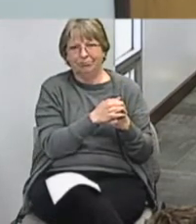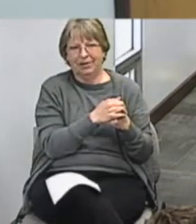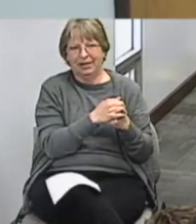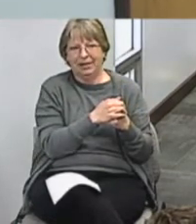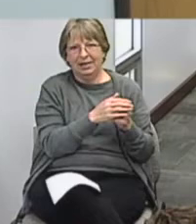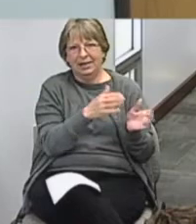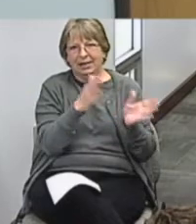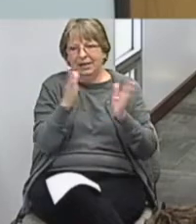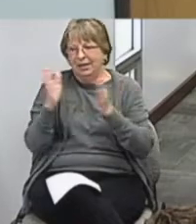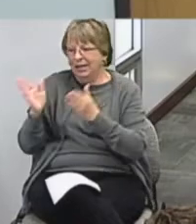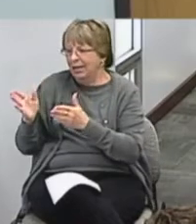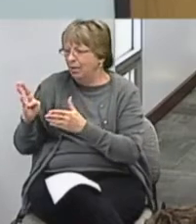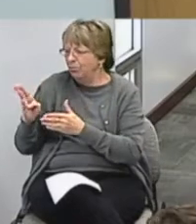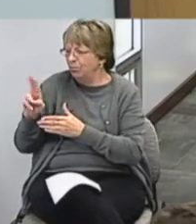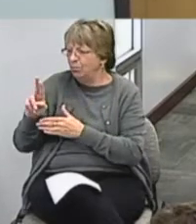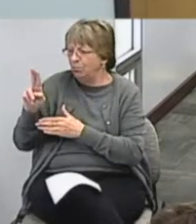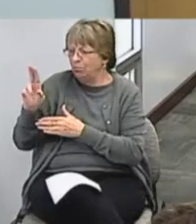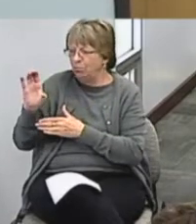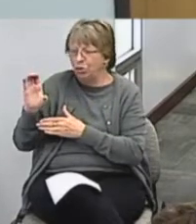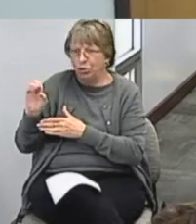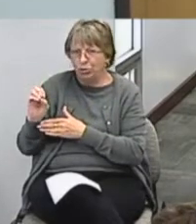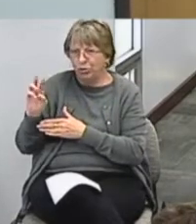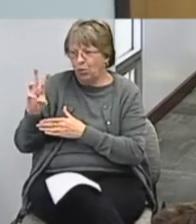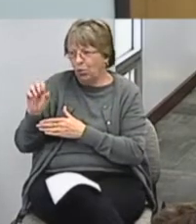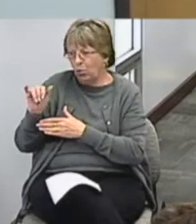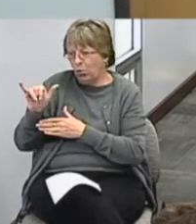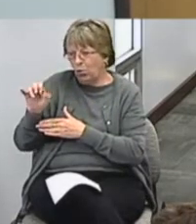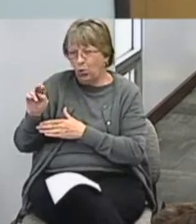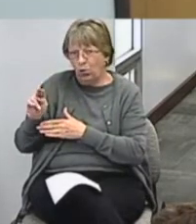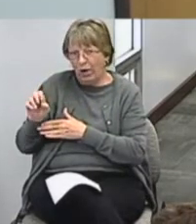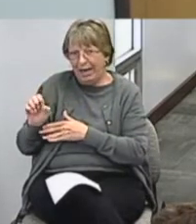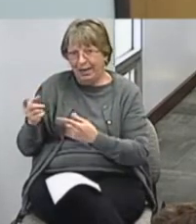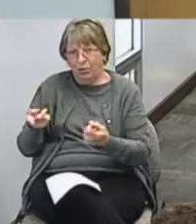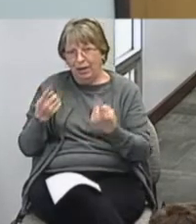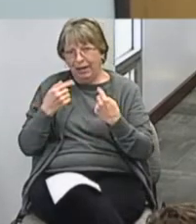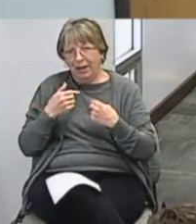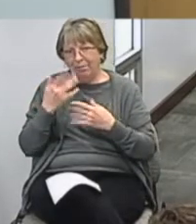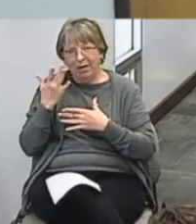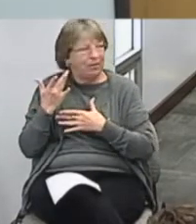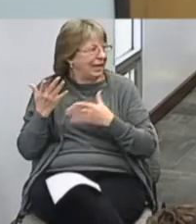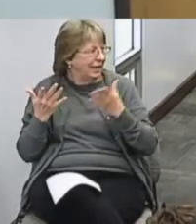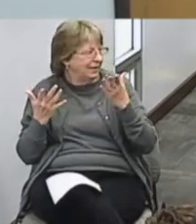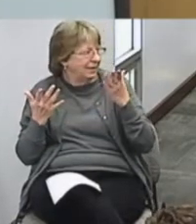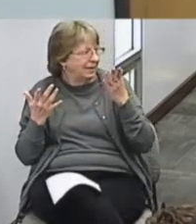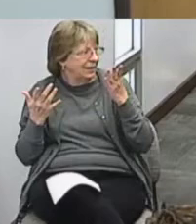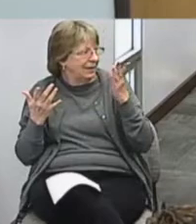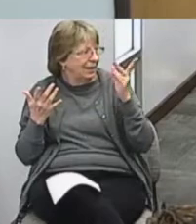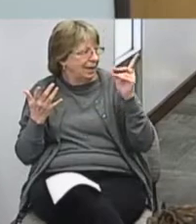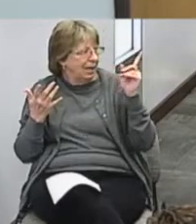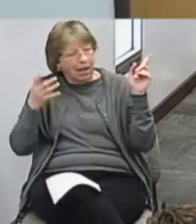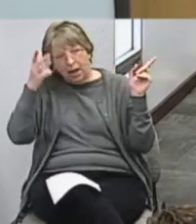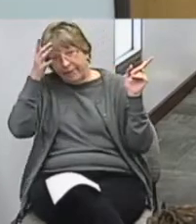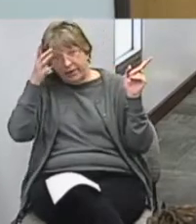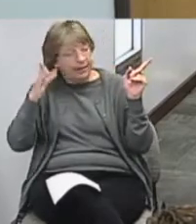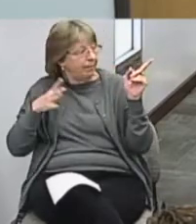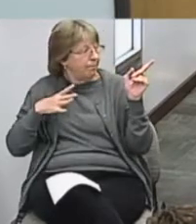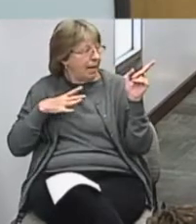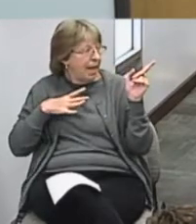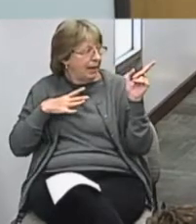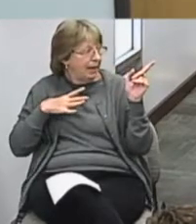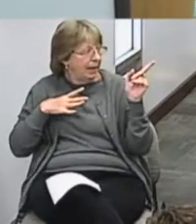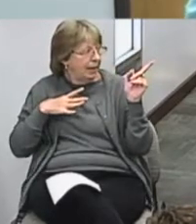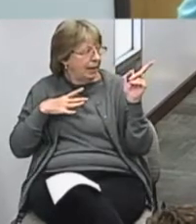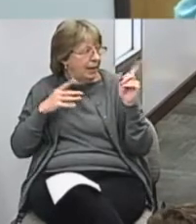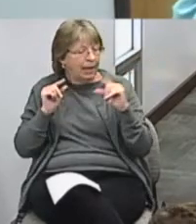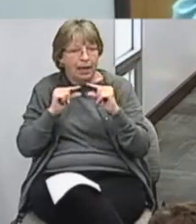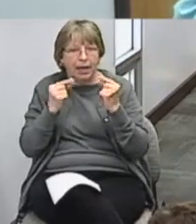Bruce Wayne, I would come back to you today because of this gentleman. We, a group